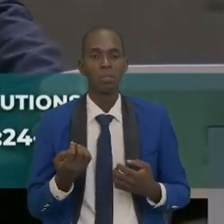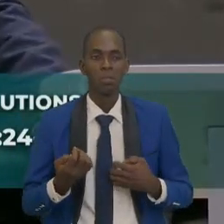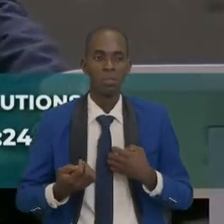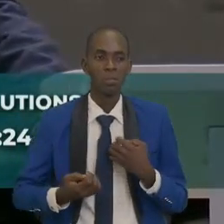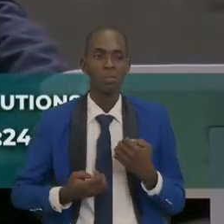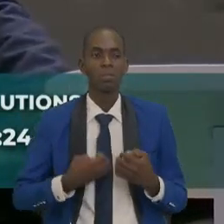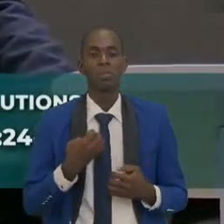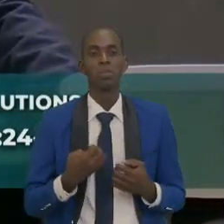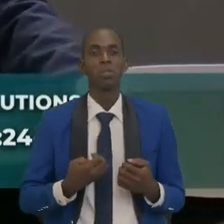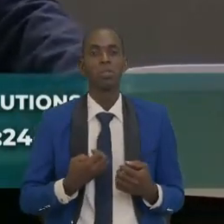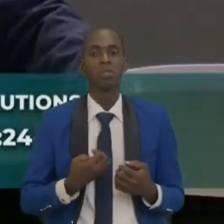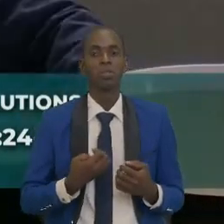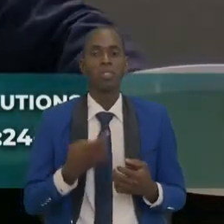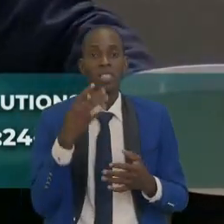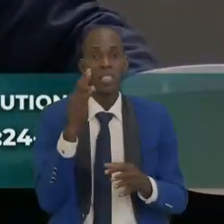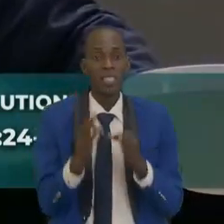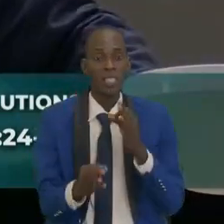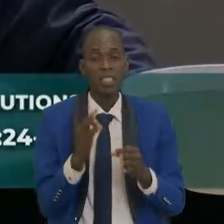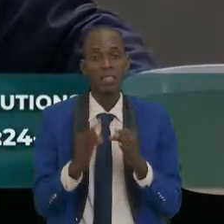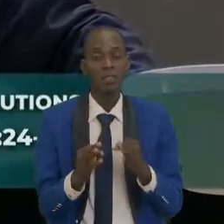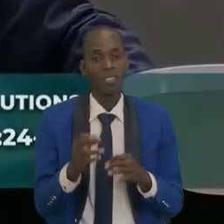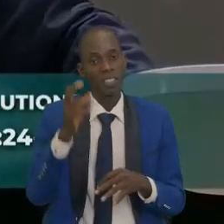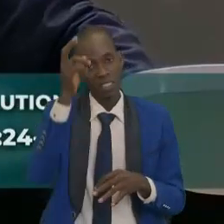if Satan becomes weaker